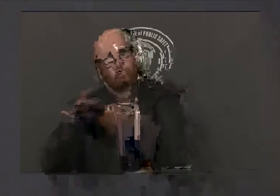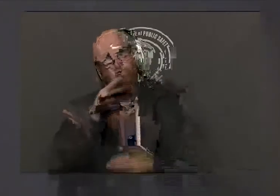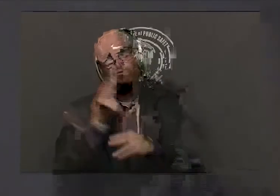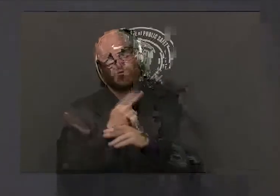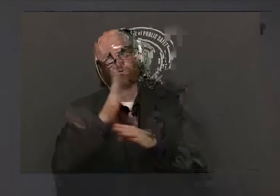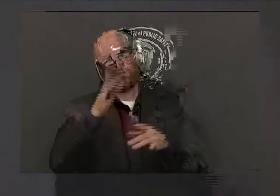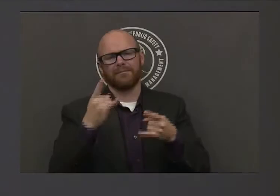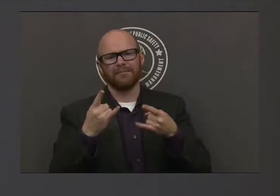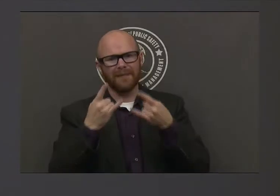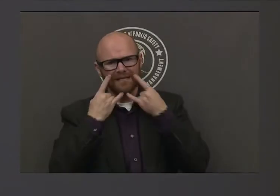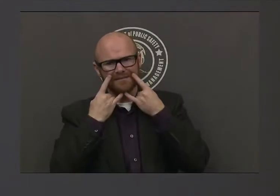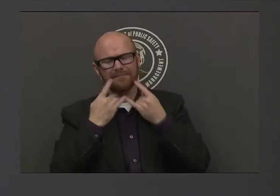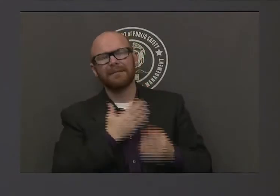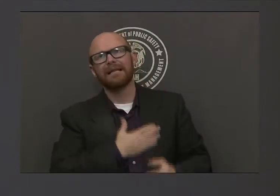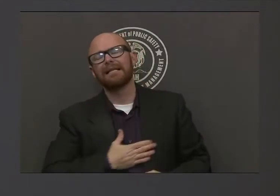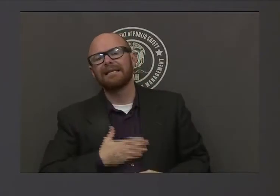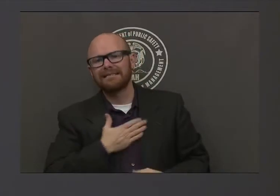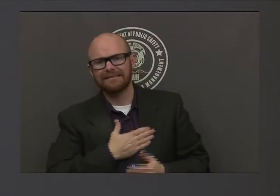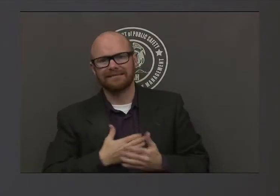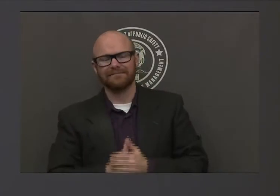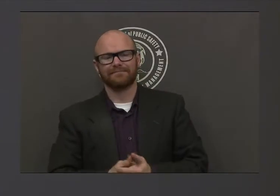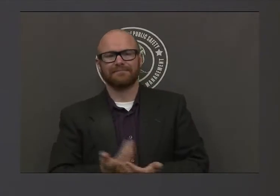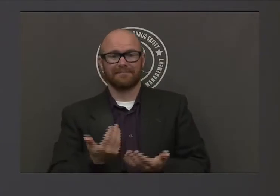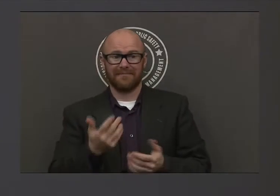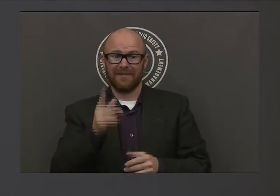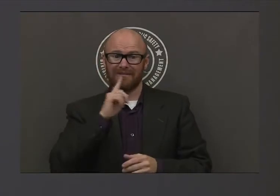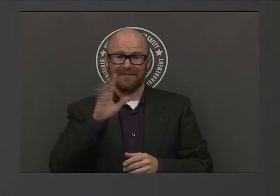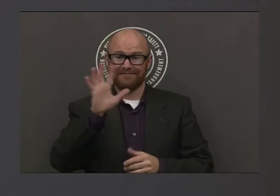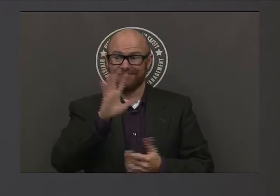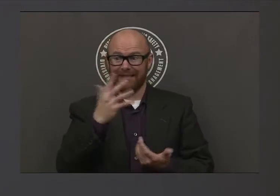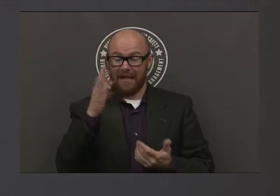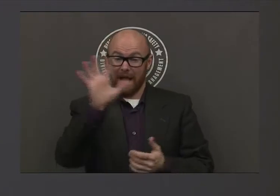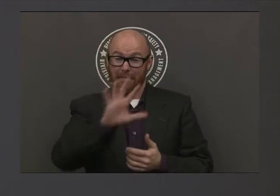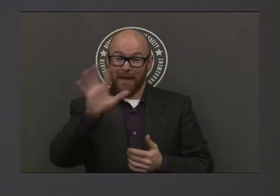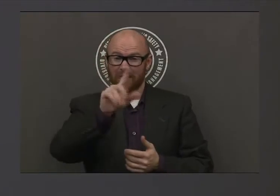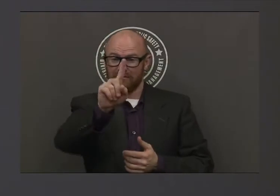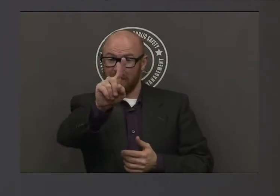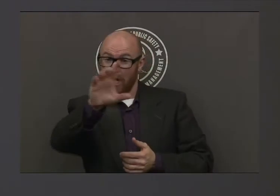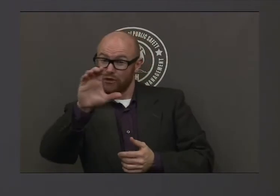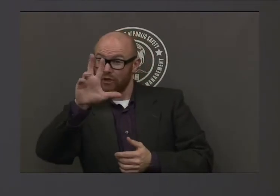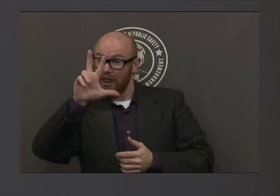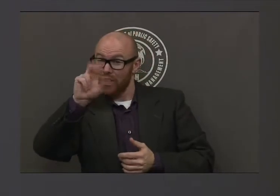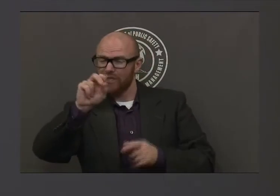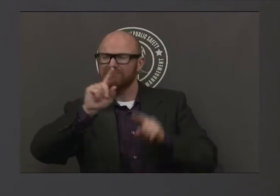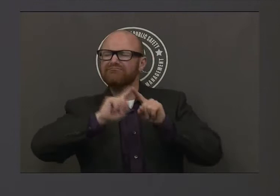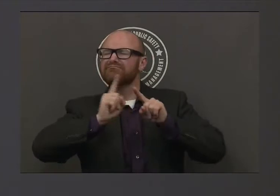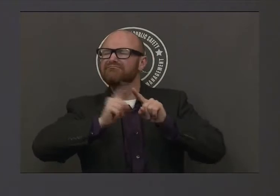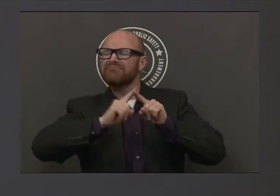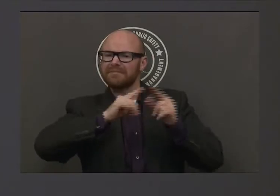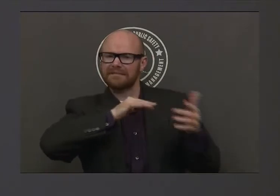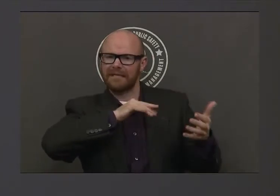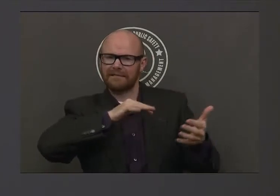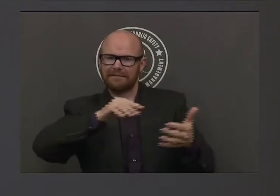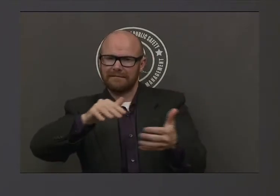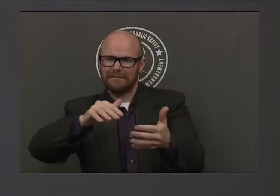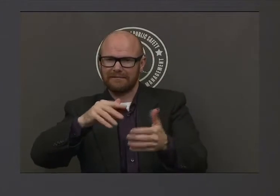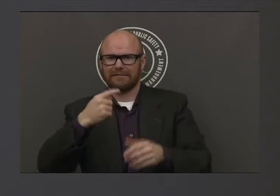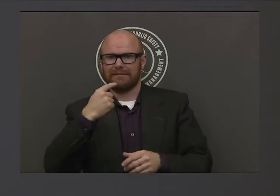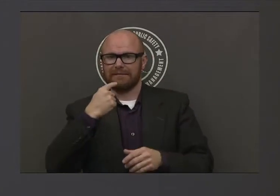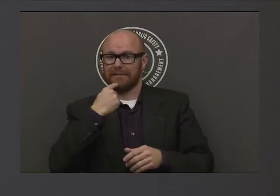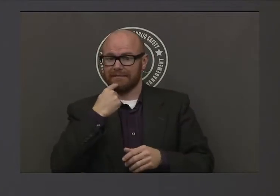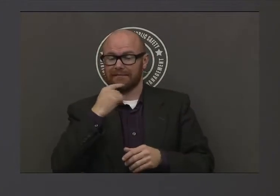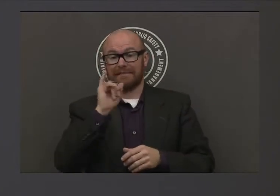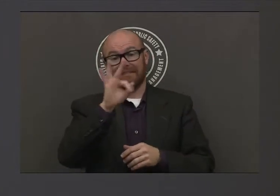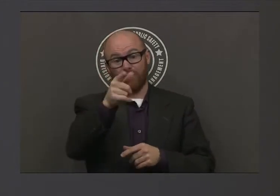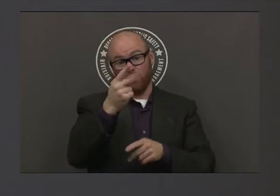mirrored the other many 120, 130 other studies out there that are available that show that by mask on mask,